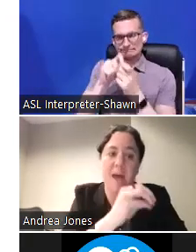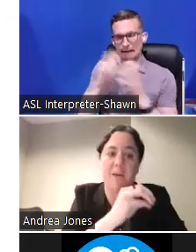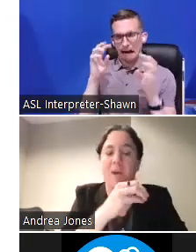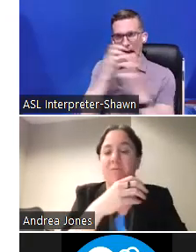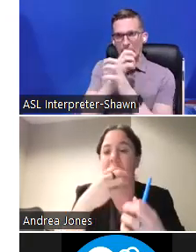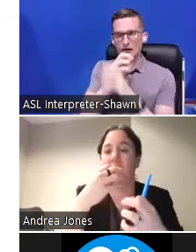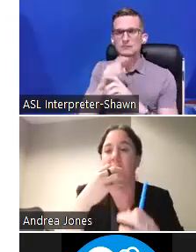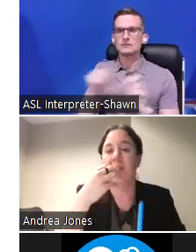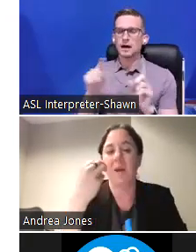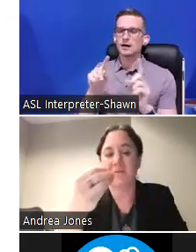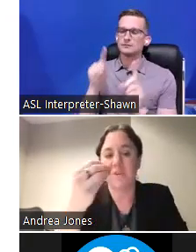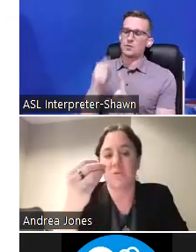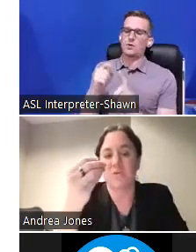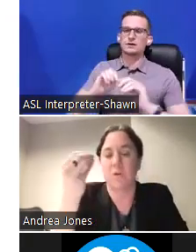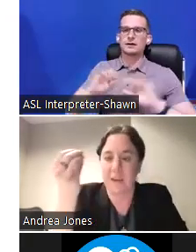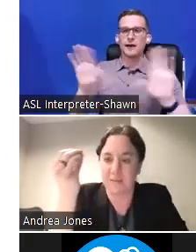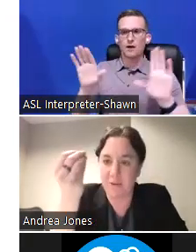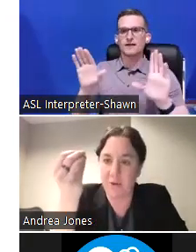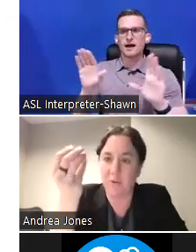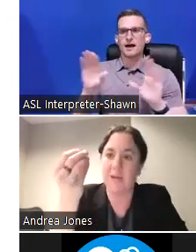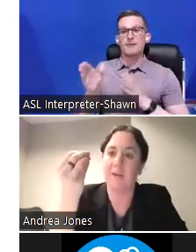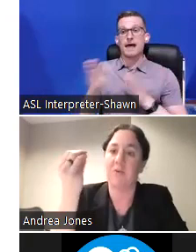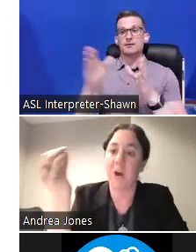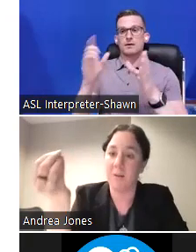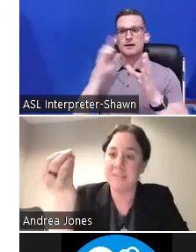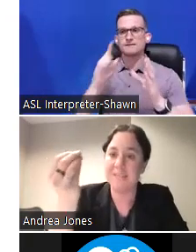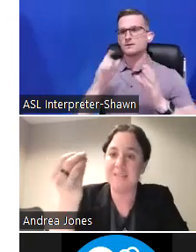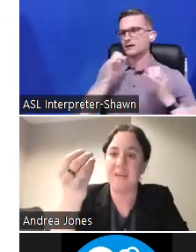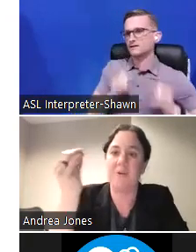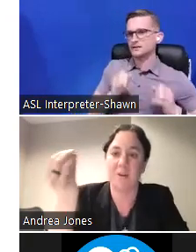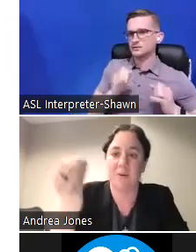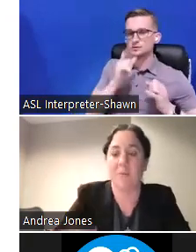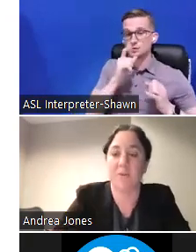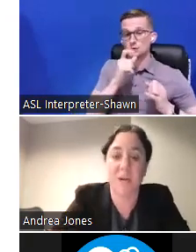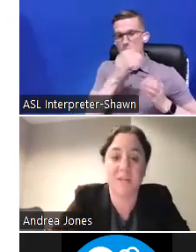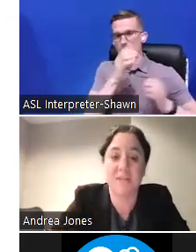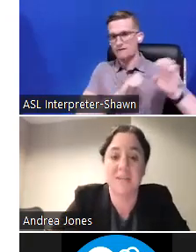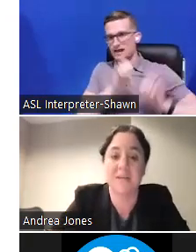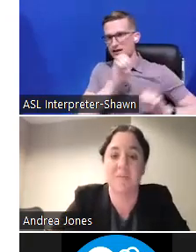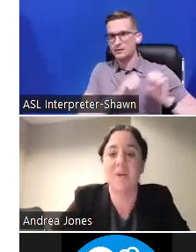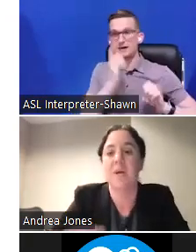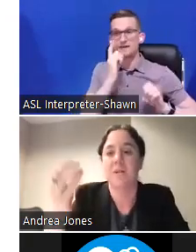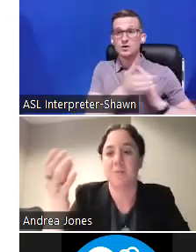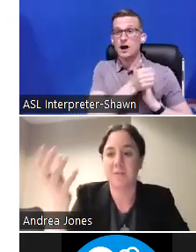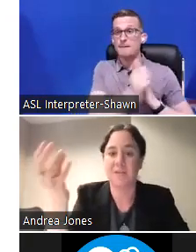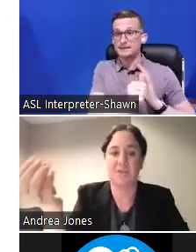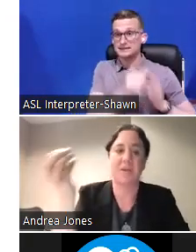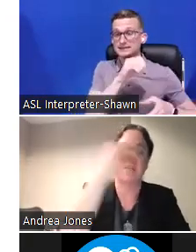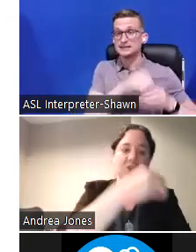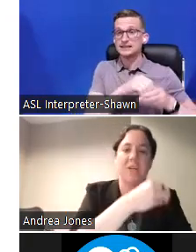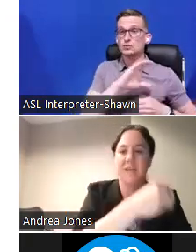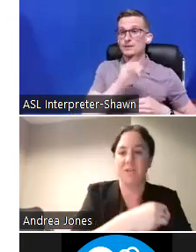align the pathway for individuals who are being evaluated for competency within a criminal justice system to proceed